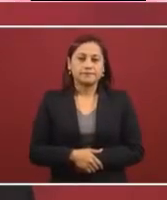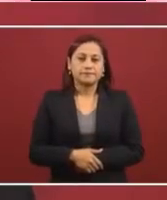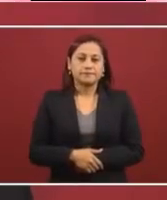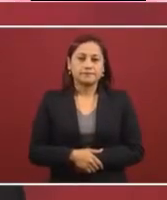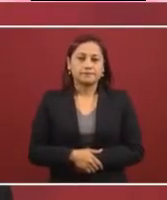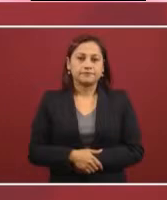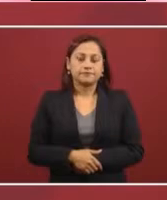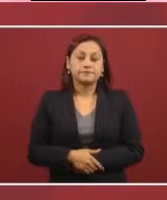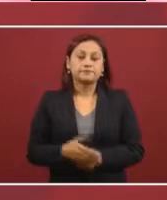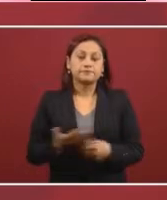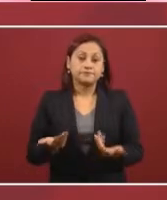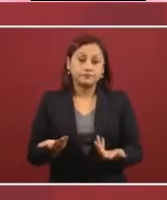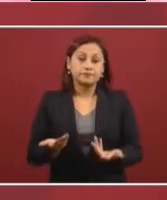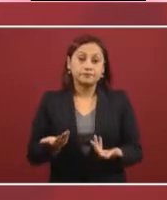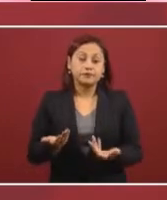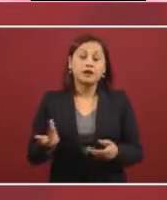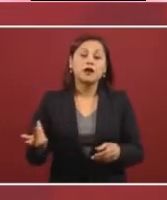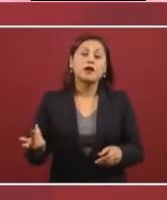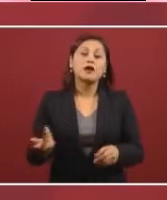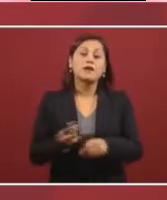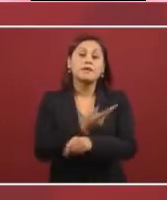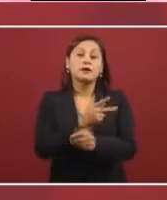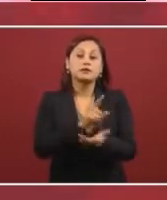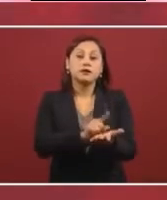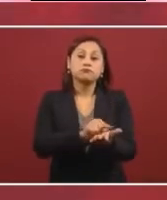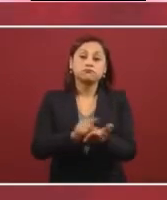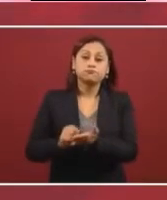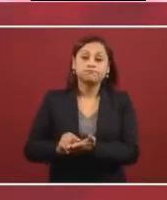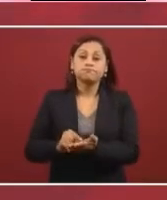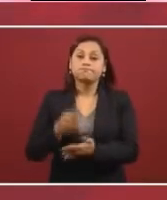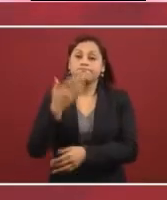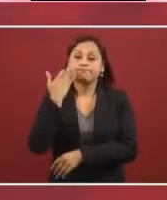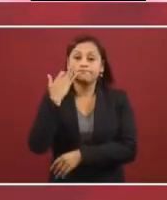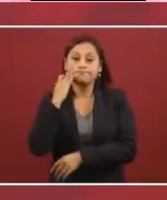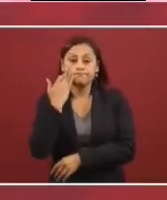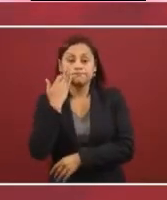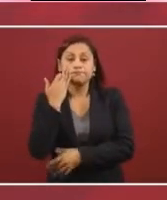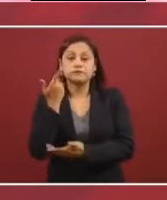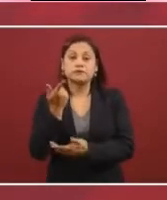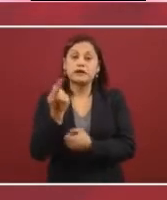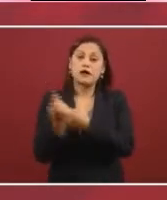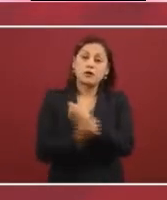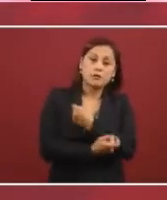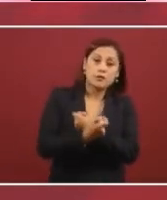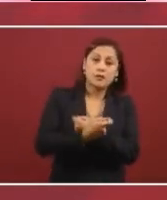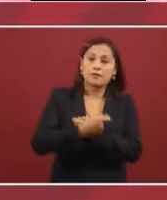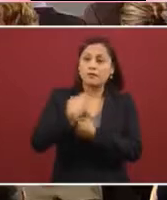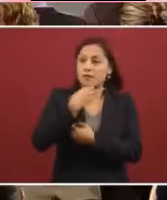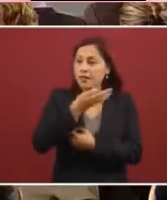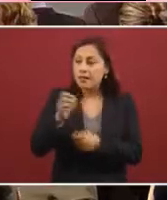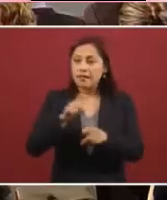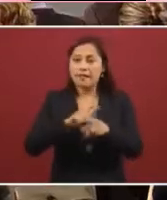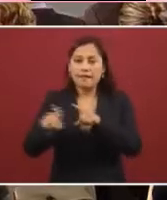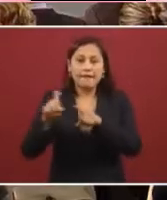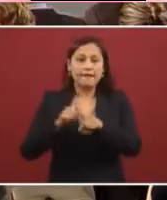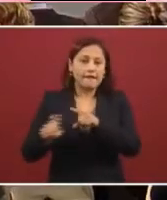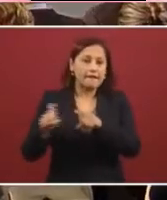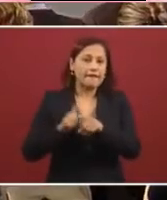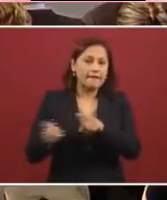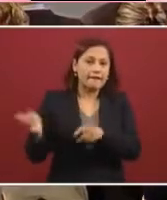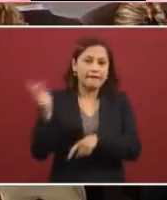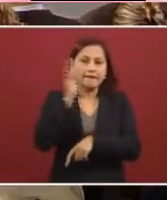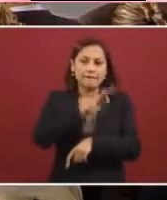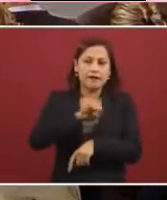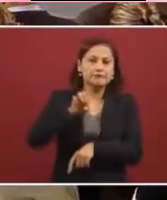en redes sociales. It was managed with bots on the social webs. Miles de